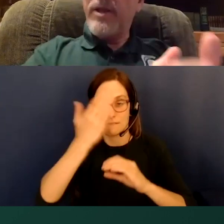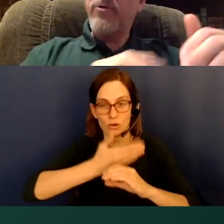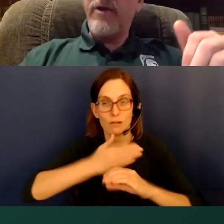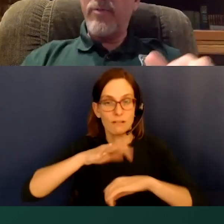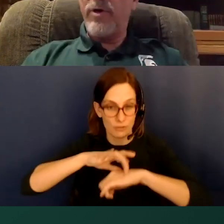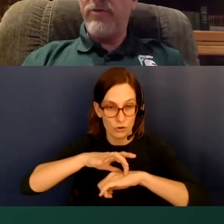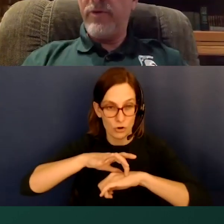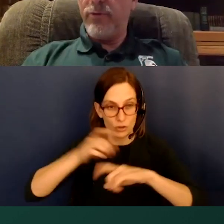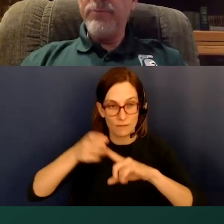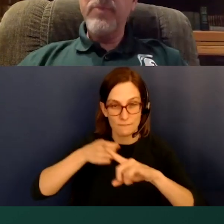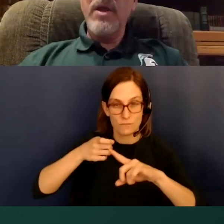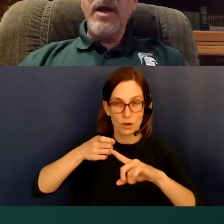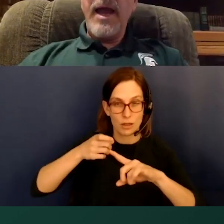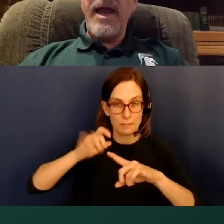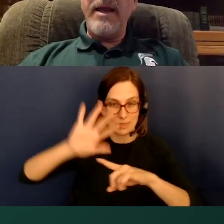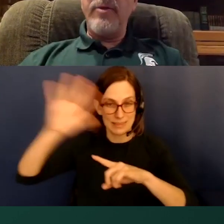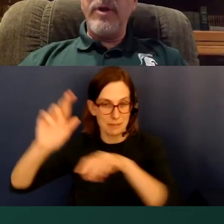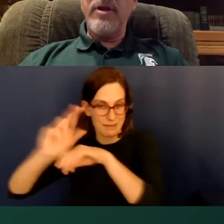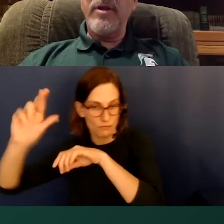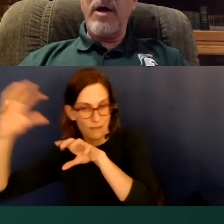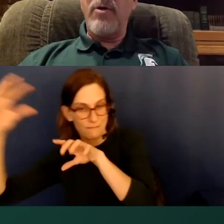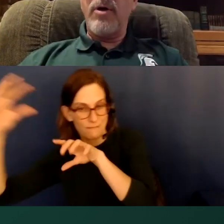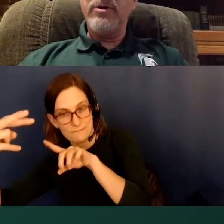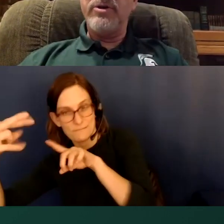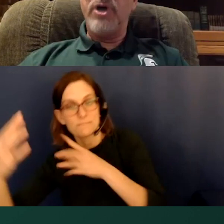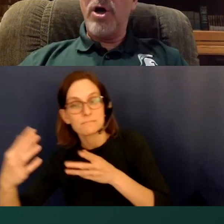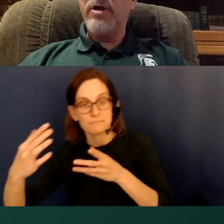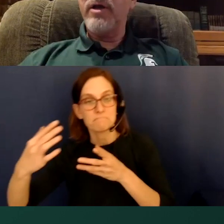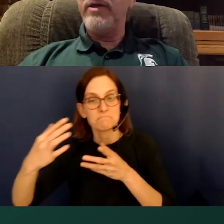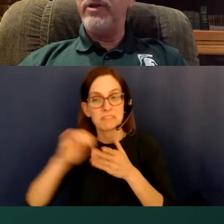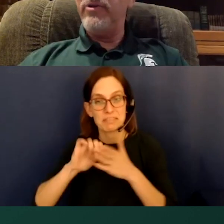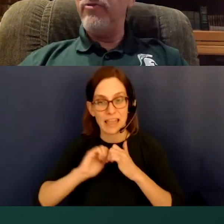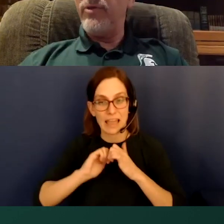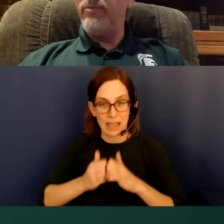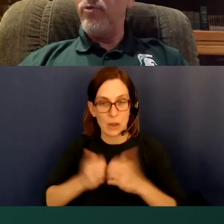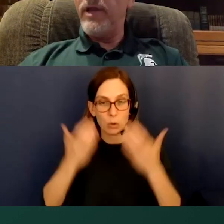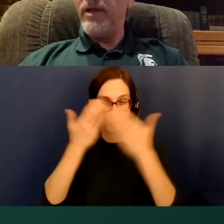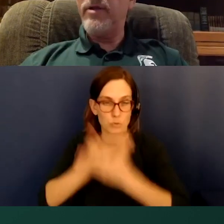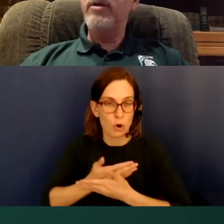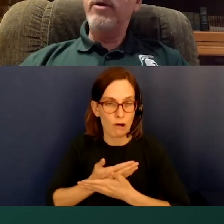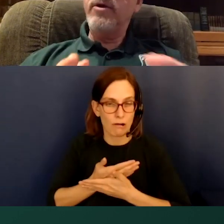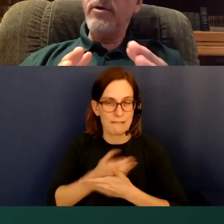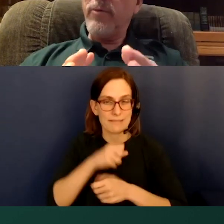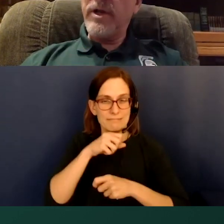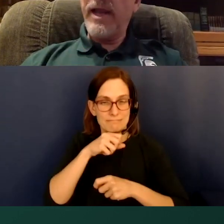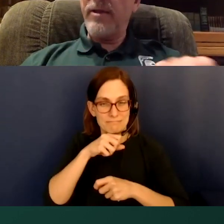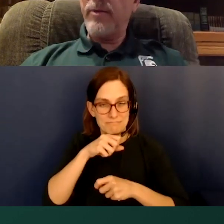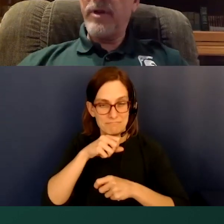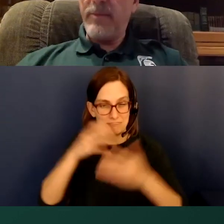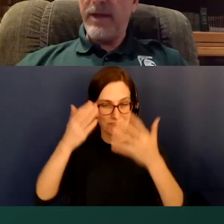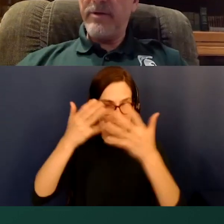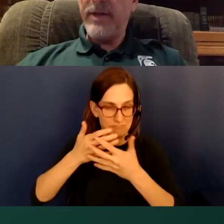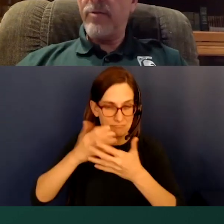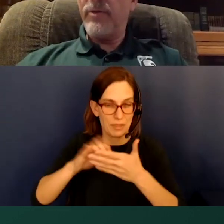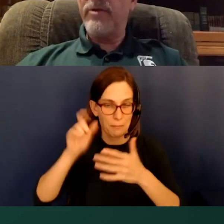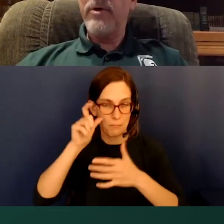the spacecraft's point of view. And this is how dark and dingy the moon is when it has the